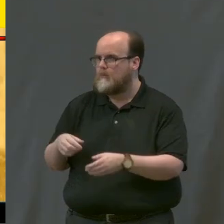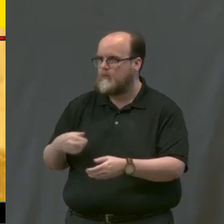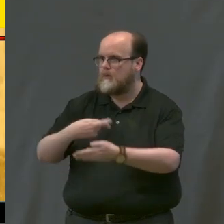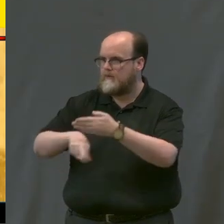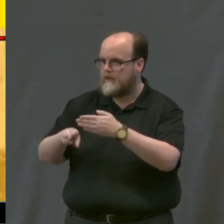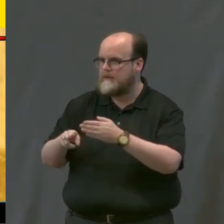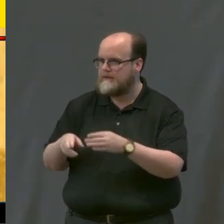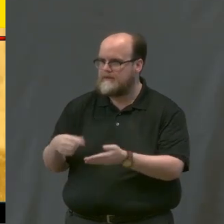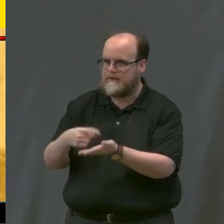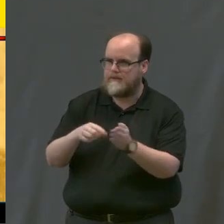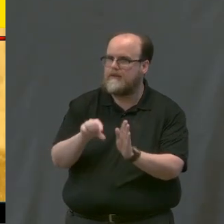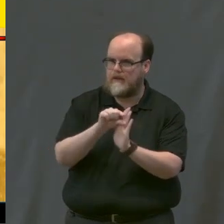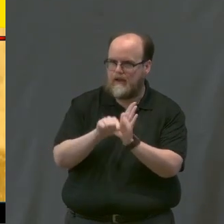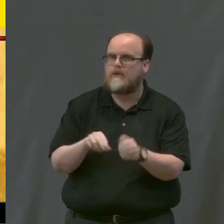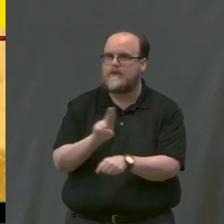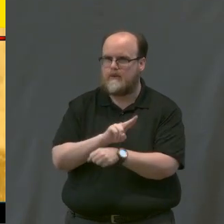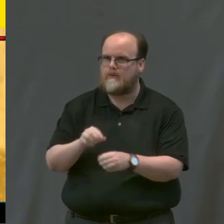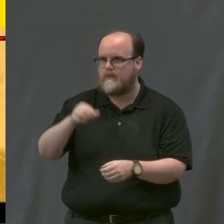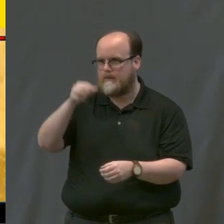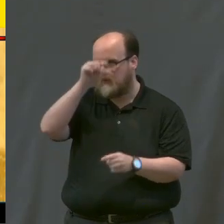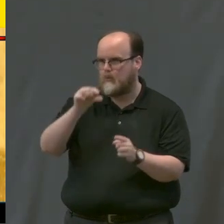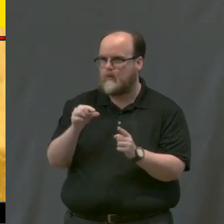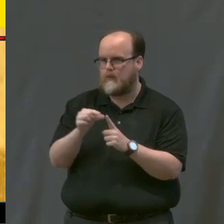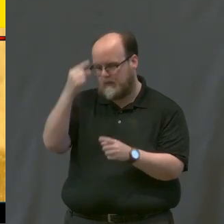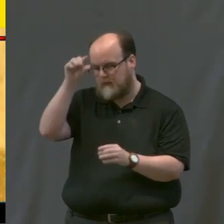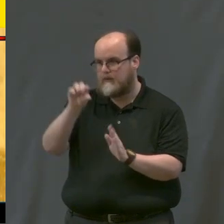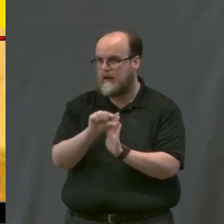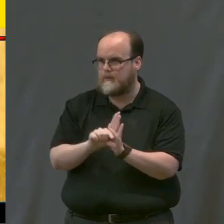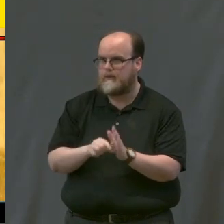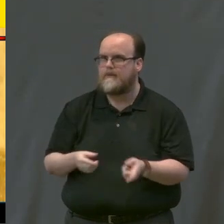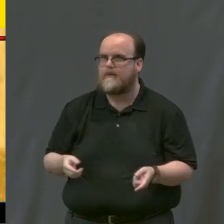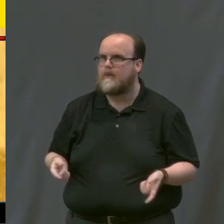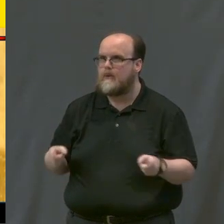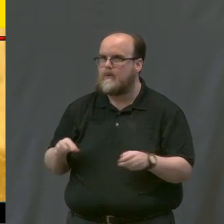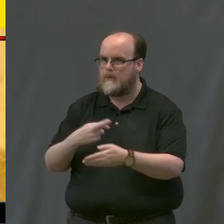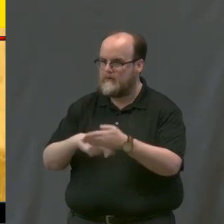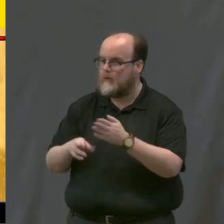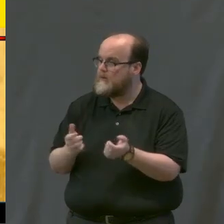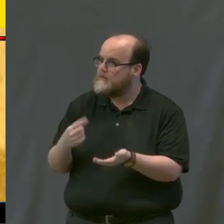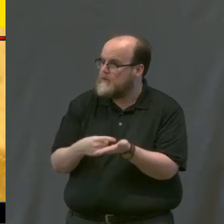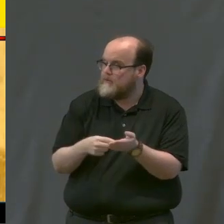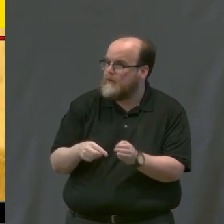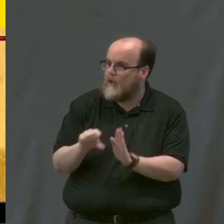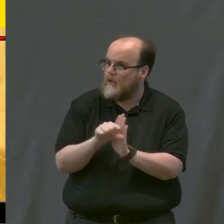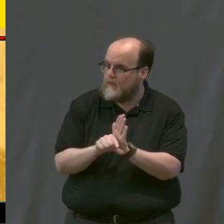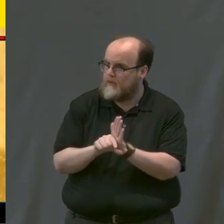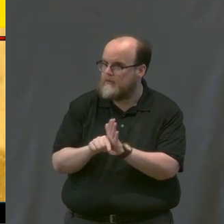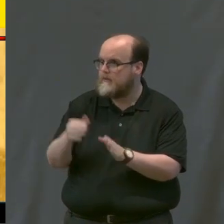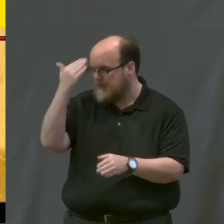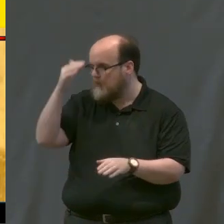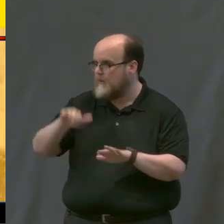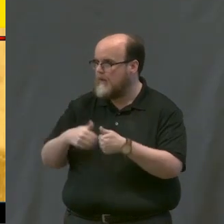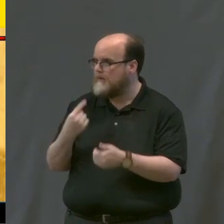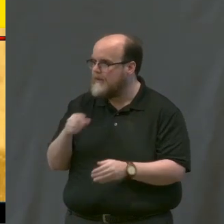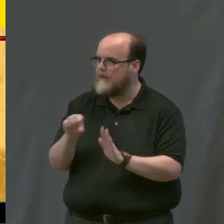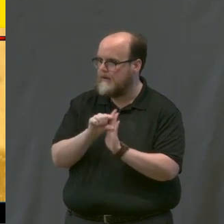the Greek word for gospel. It actually uses the Greek word for gospel. So when Revelation wants to talk about the gospel, it knows how to say